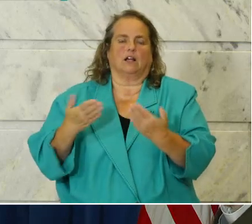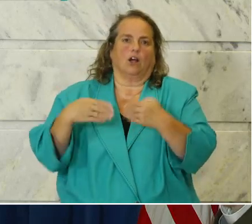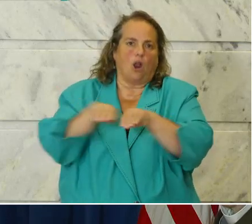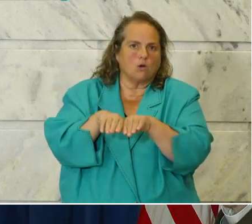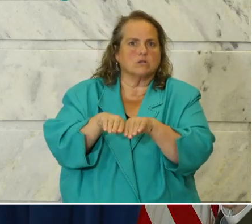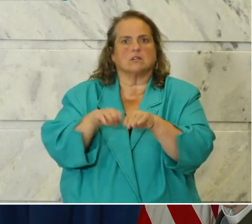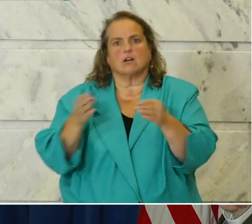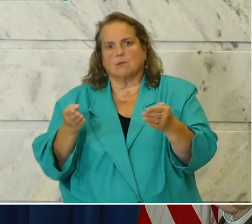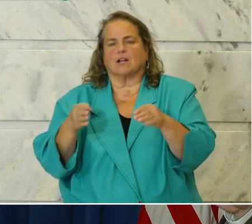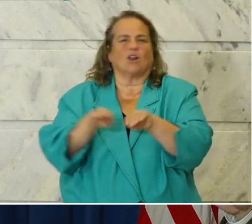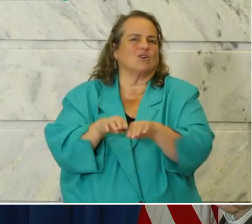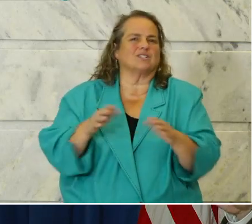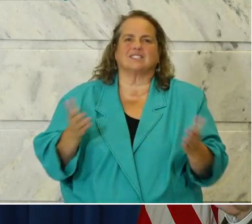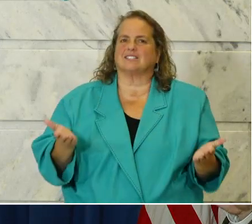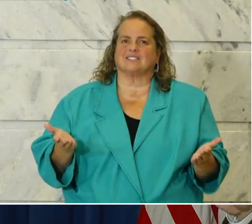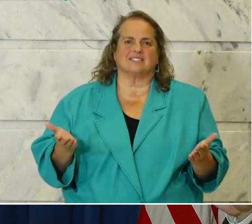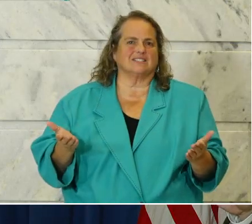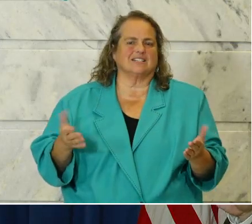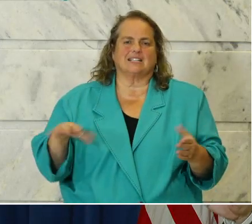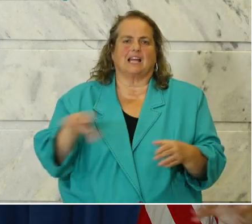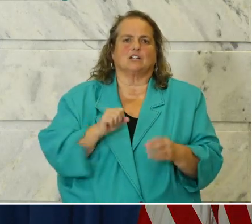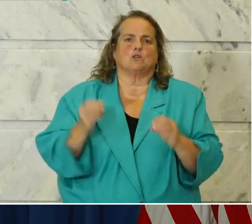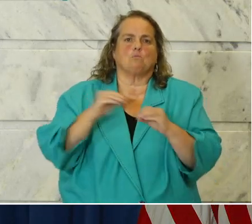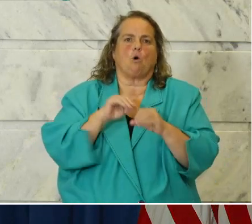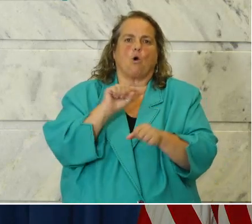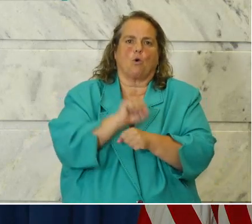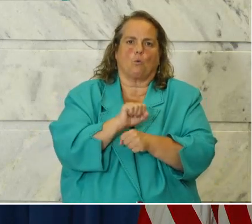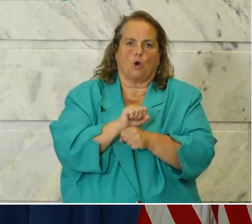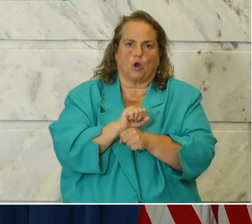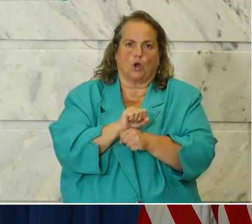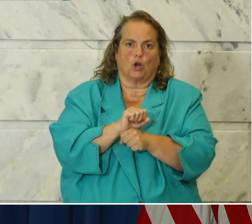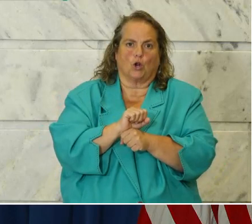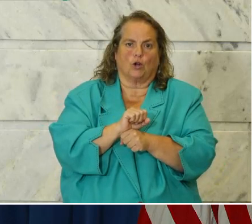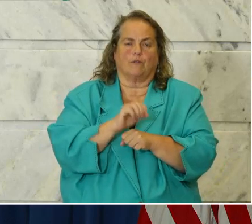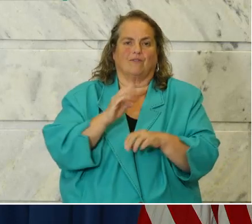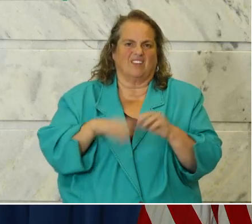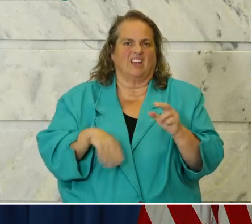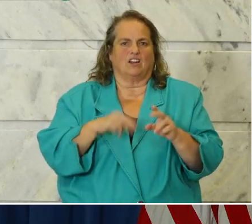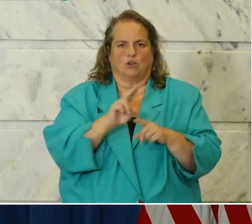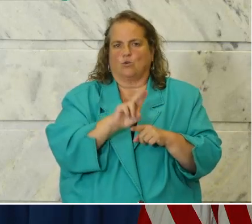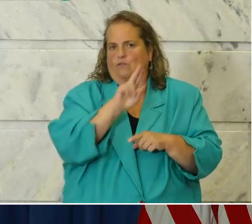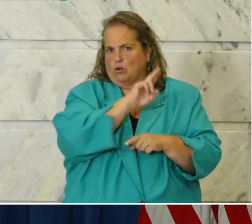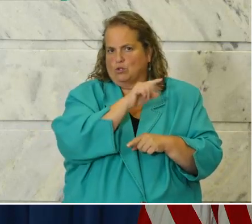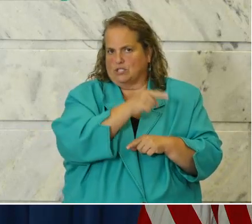environment takes a lot more work and even a lot more days than higher ed. Lawrence.